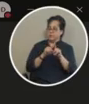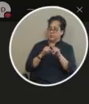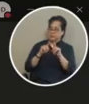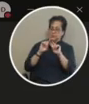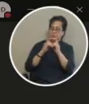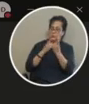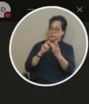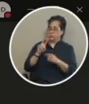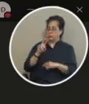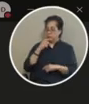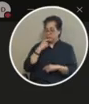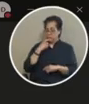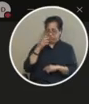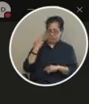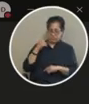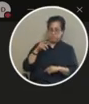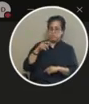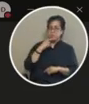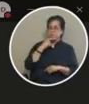earlier, to include